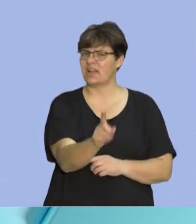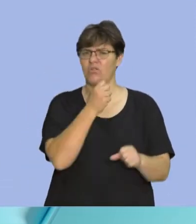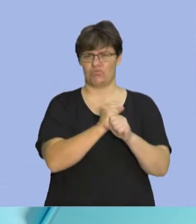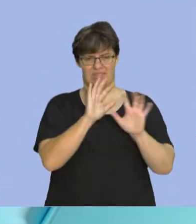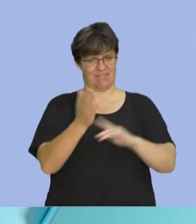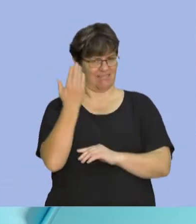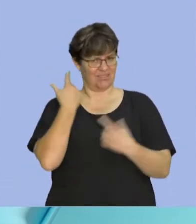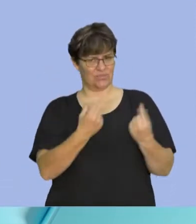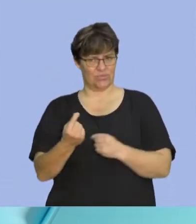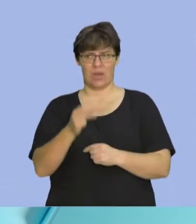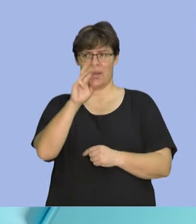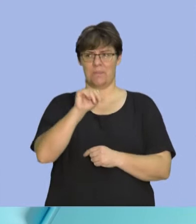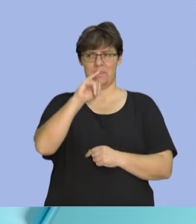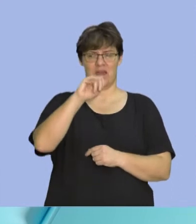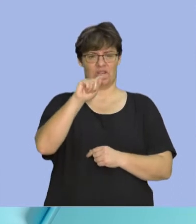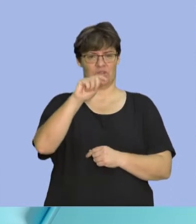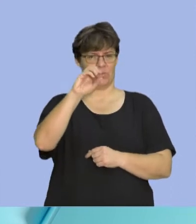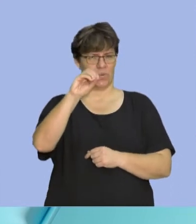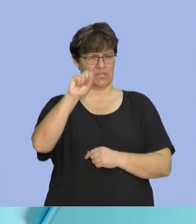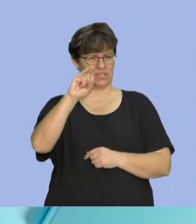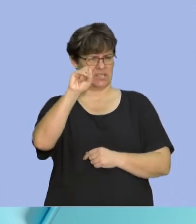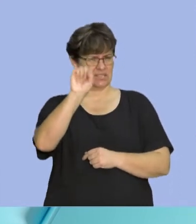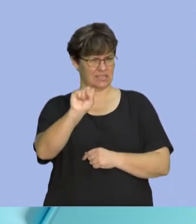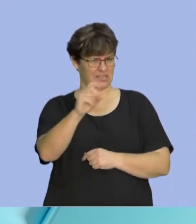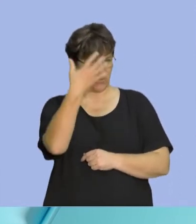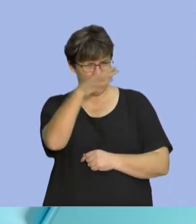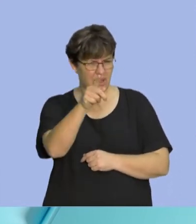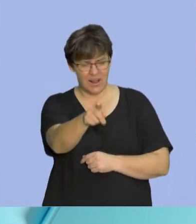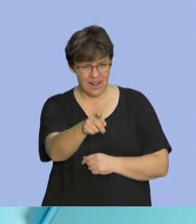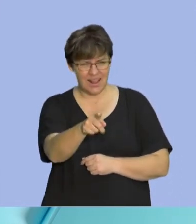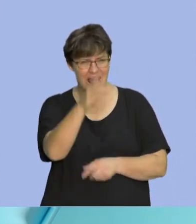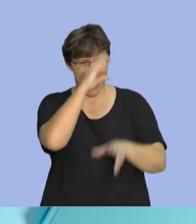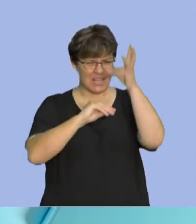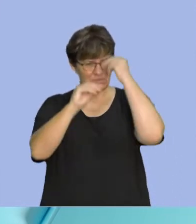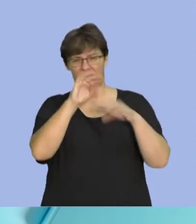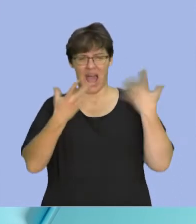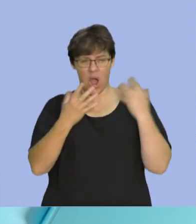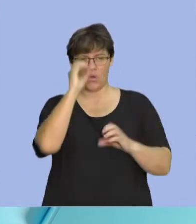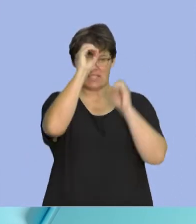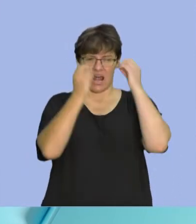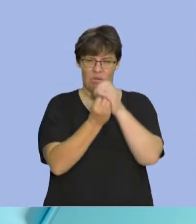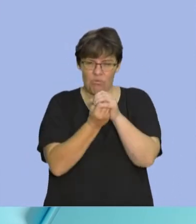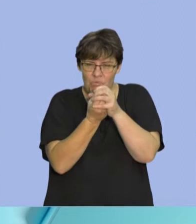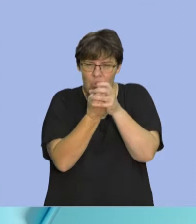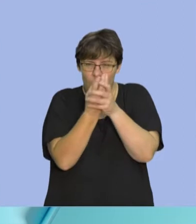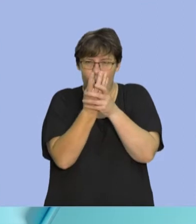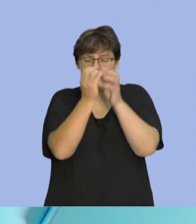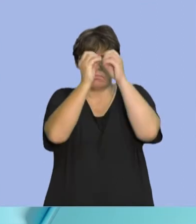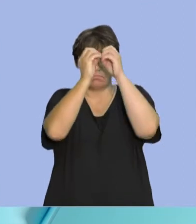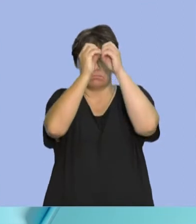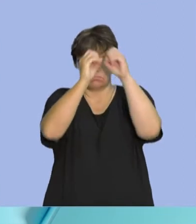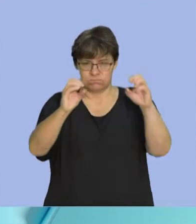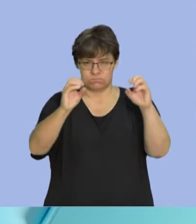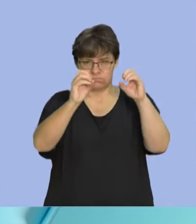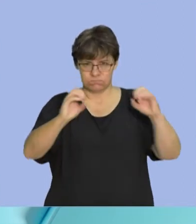10, mitosis. I'm sure you guys have experienced the concept of how cells grow and become more.